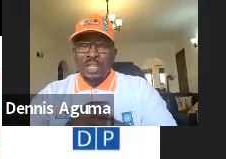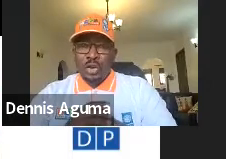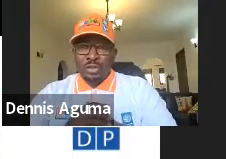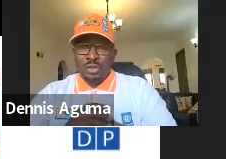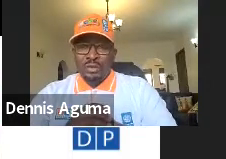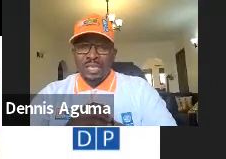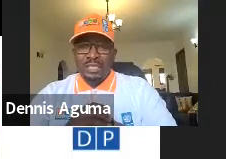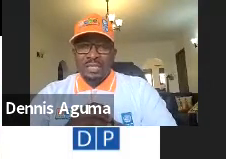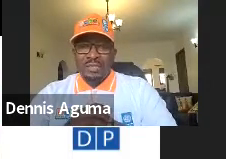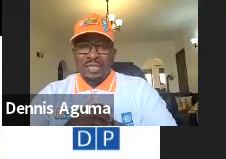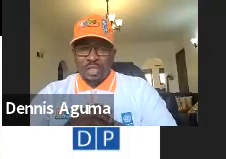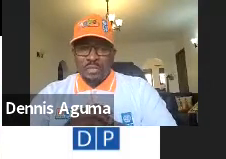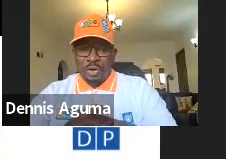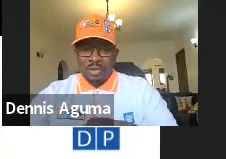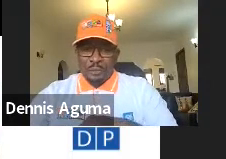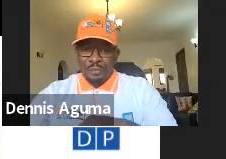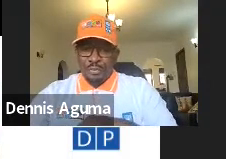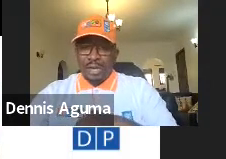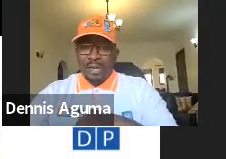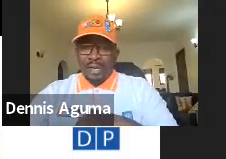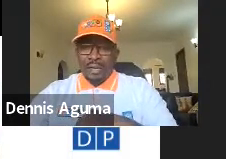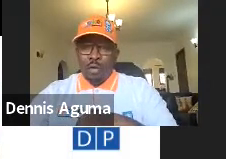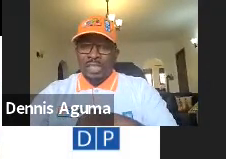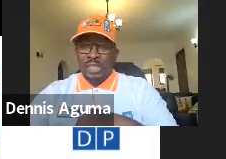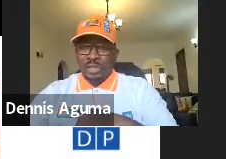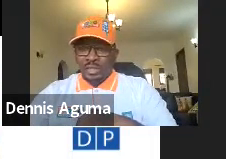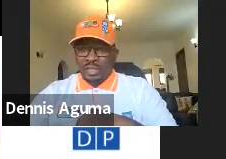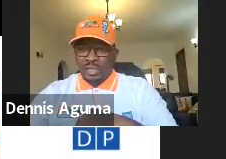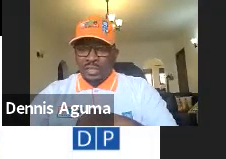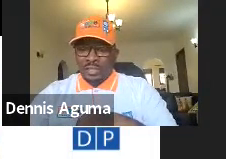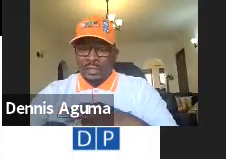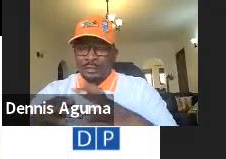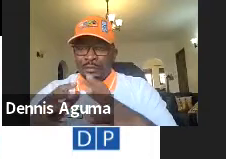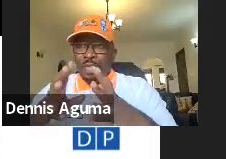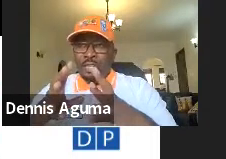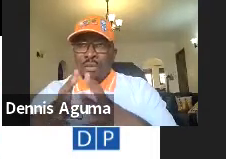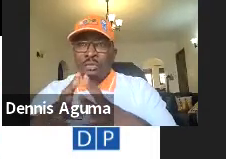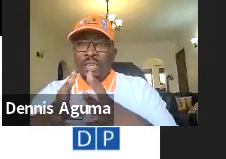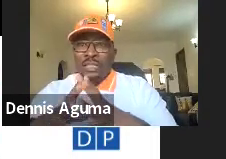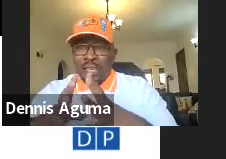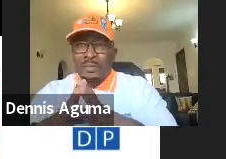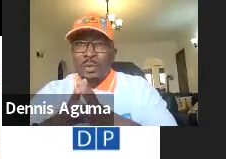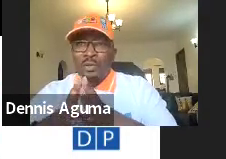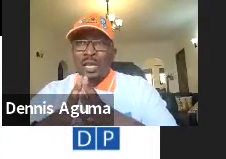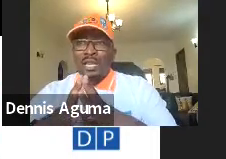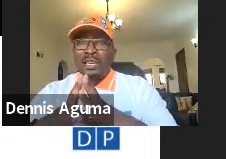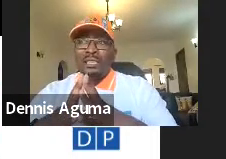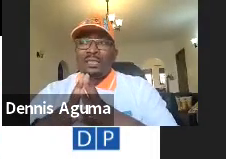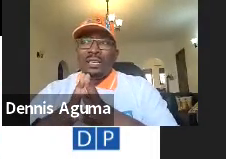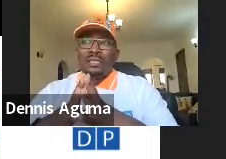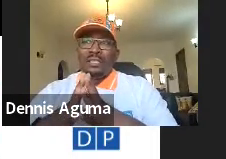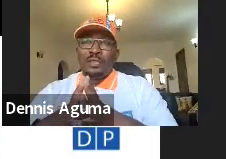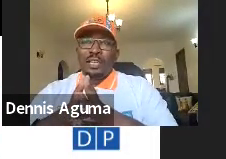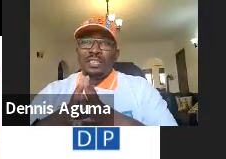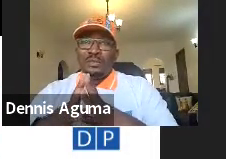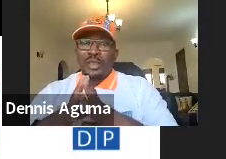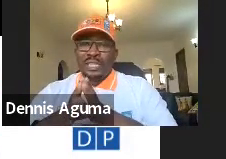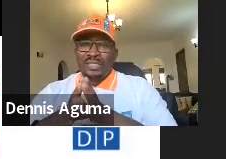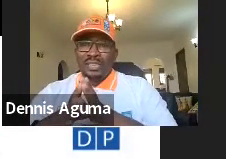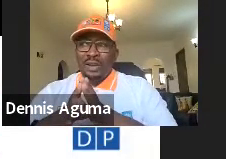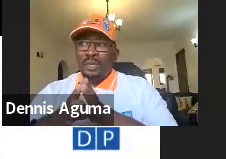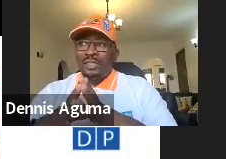take note of these sections, because what I noticed in some of these expos is that these students